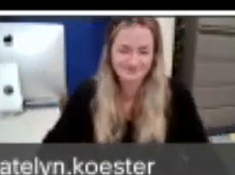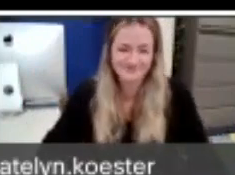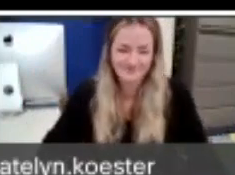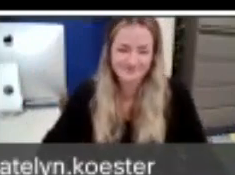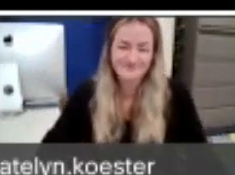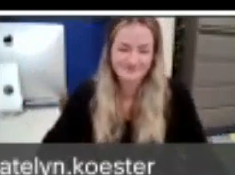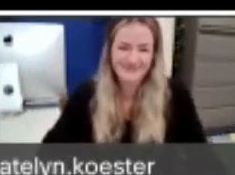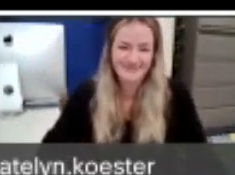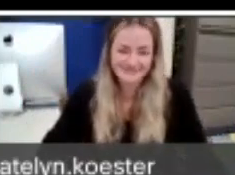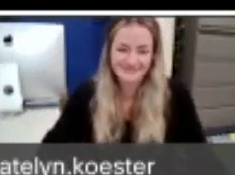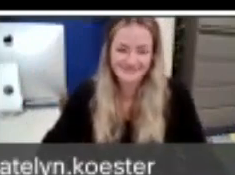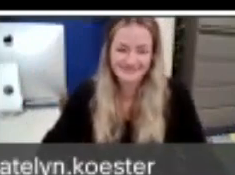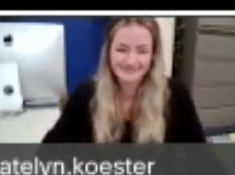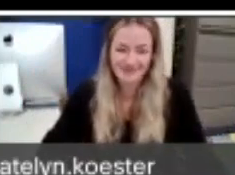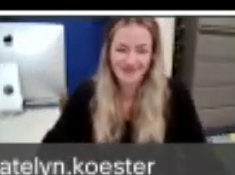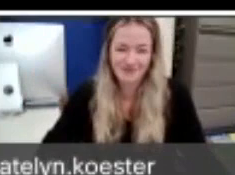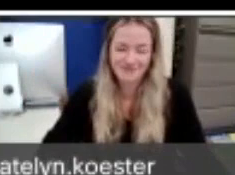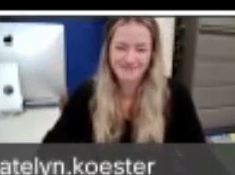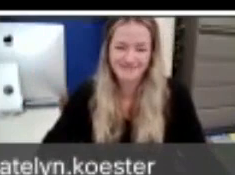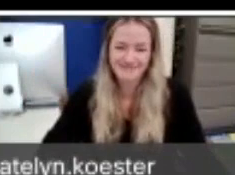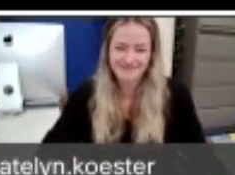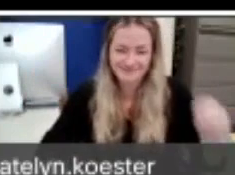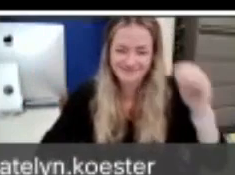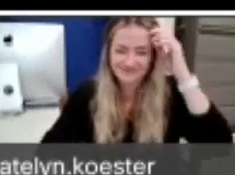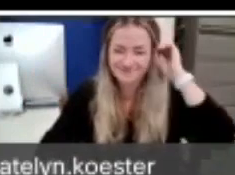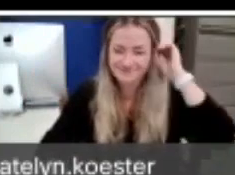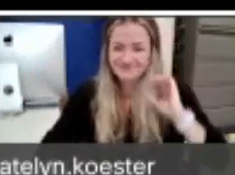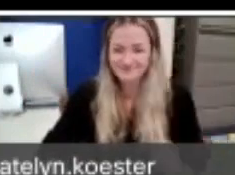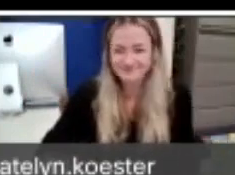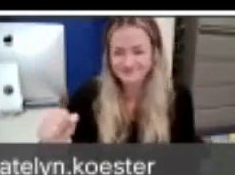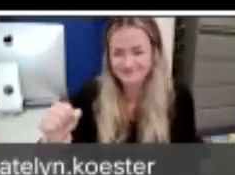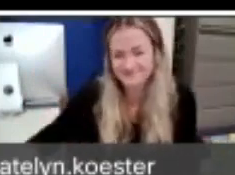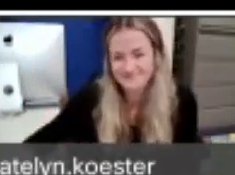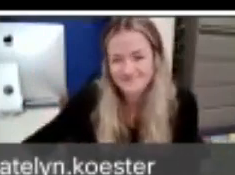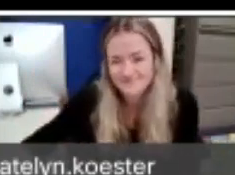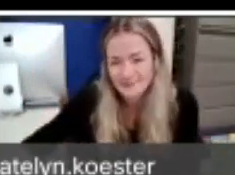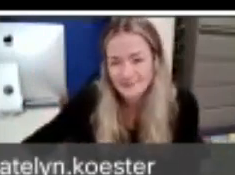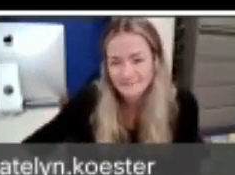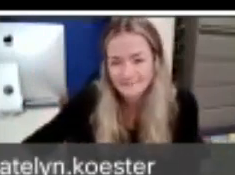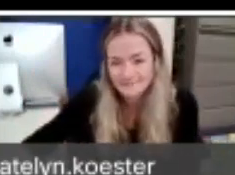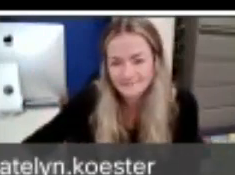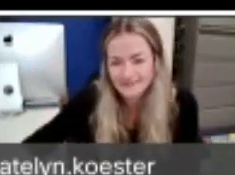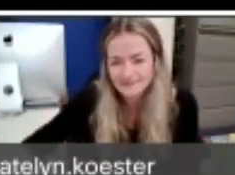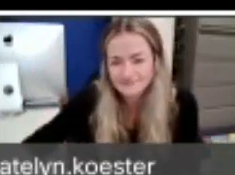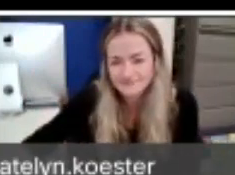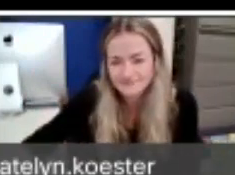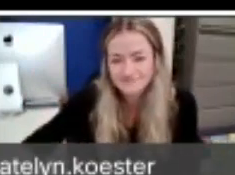they did? Mm-hmm, that you can have ASL as a foreign language. As an option. Wow, good for them.